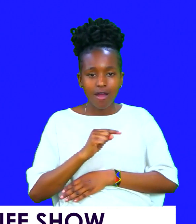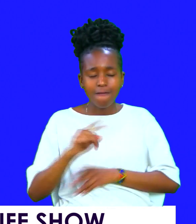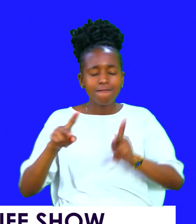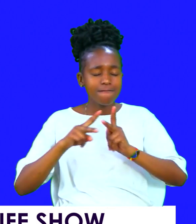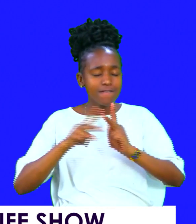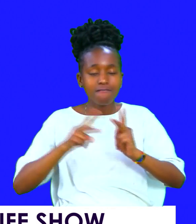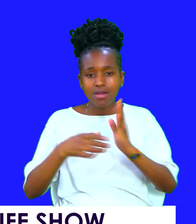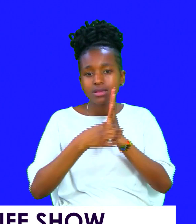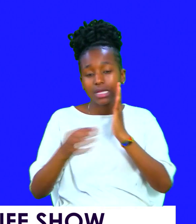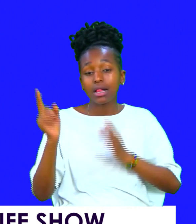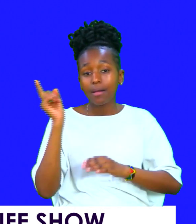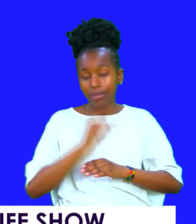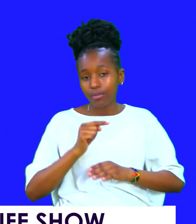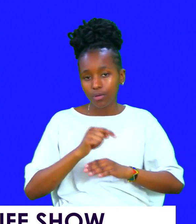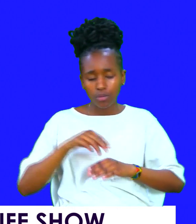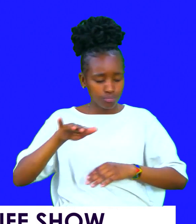The Pope